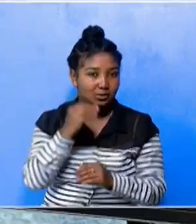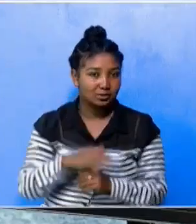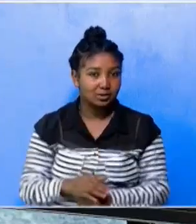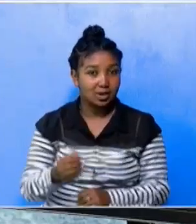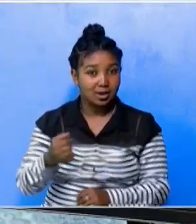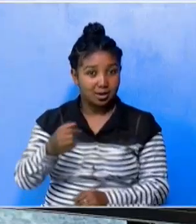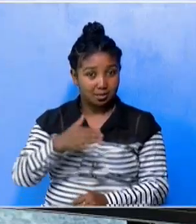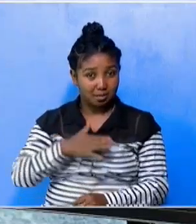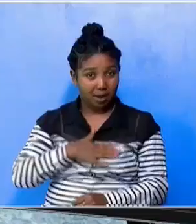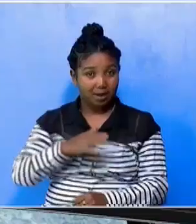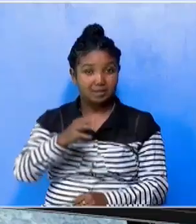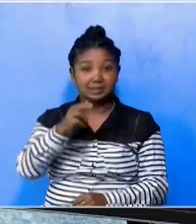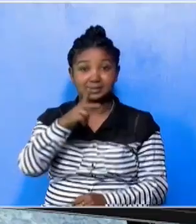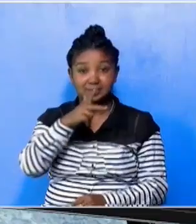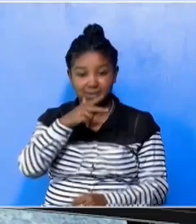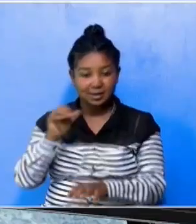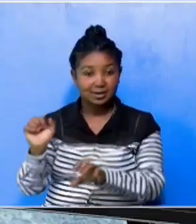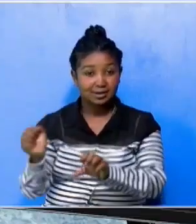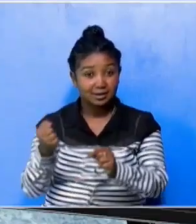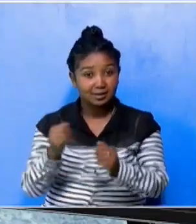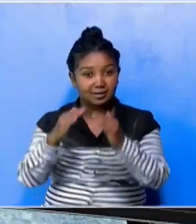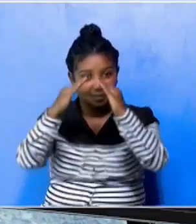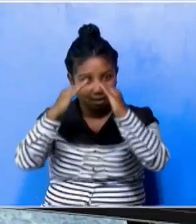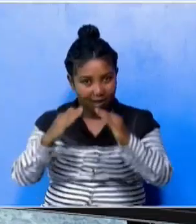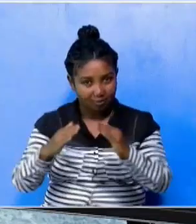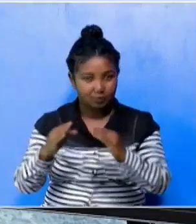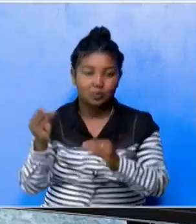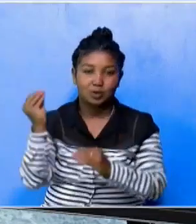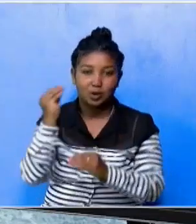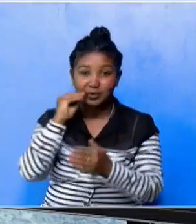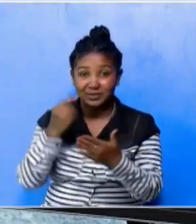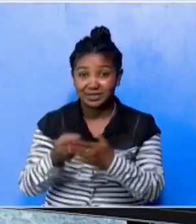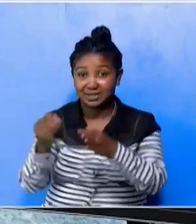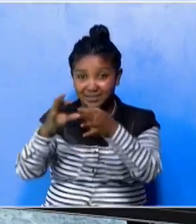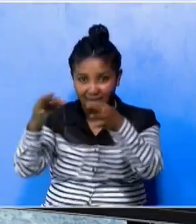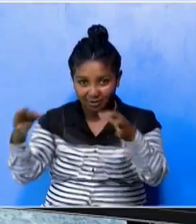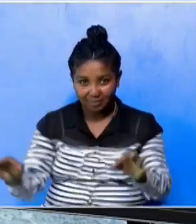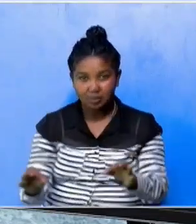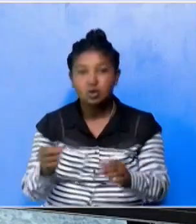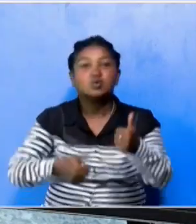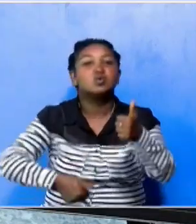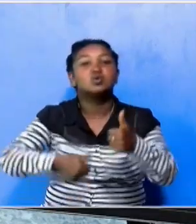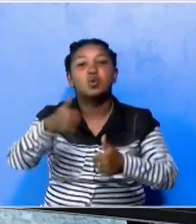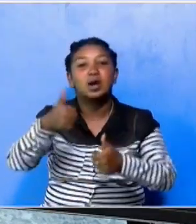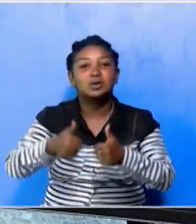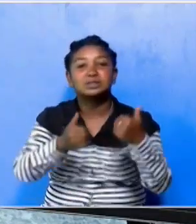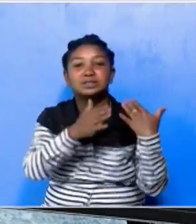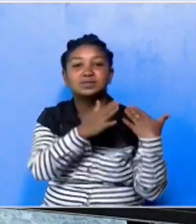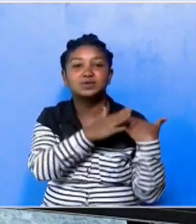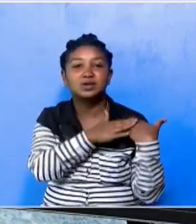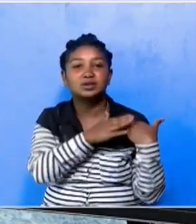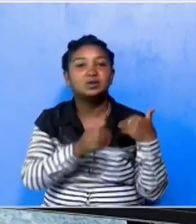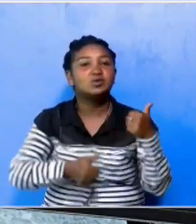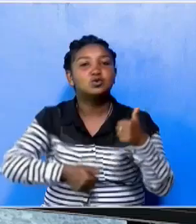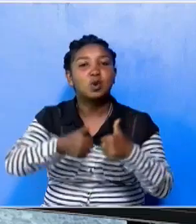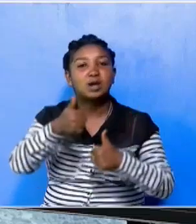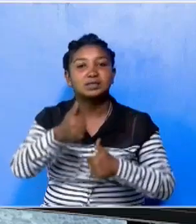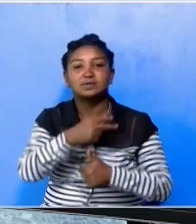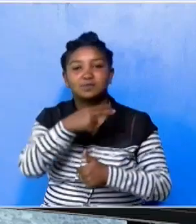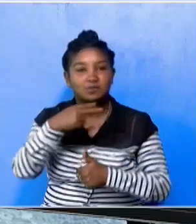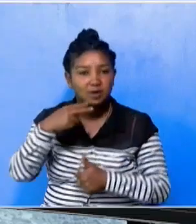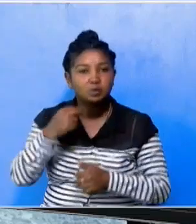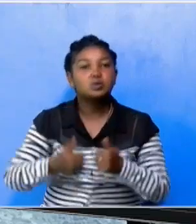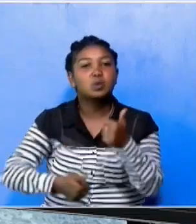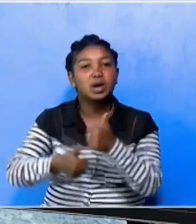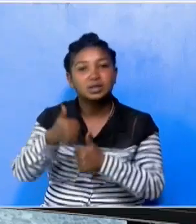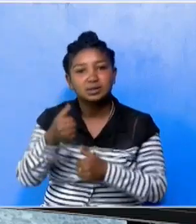My sister cleans the house. In this sentence, which one is the subject? Which one is the verb?